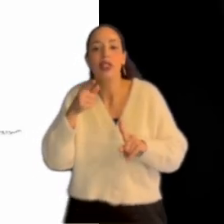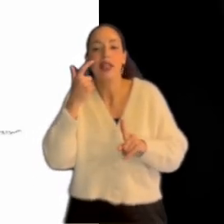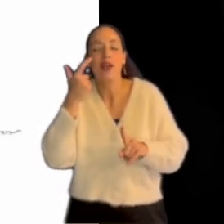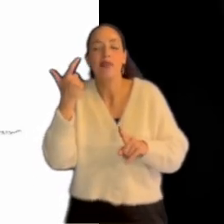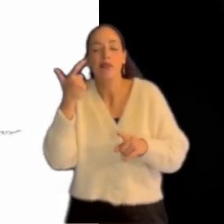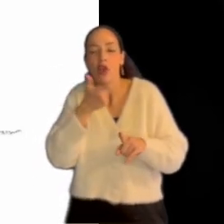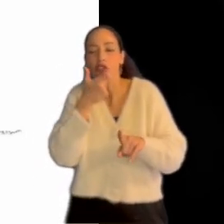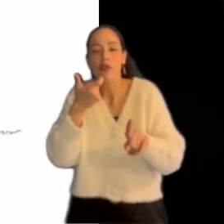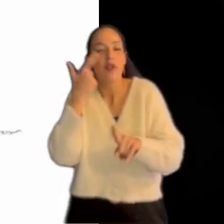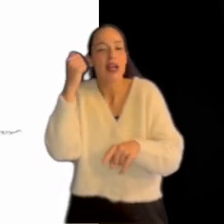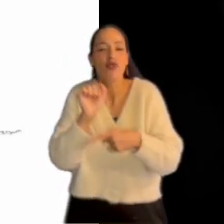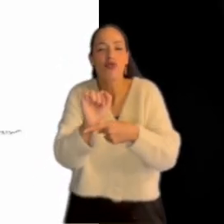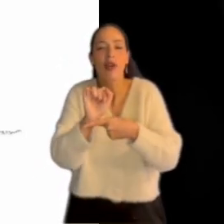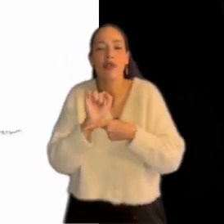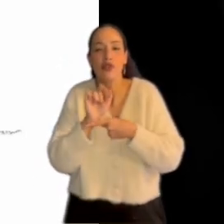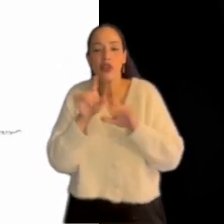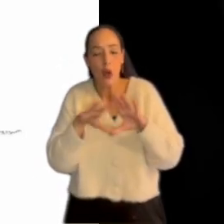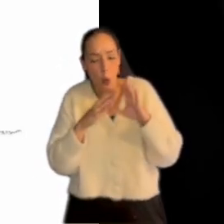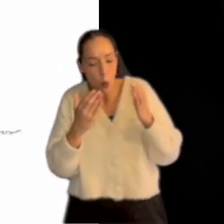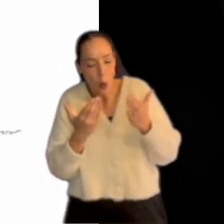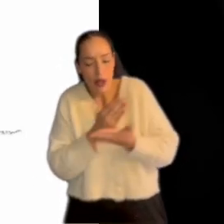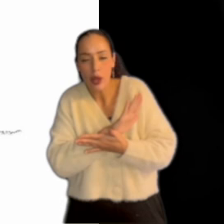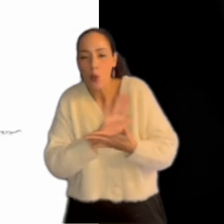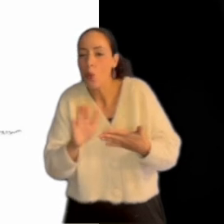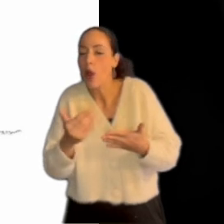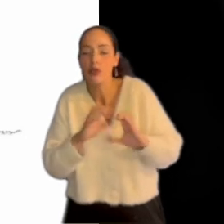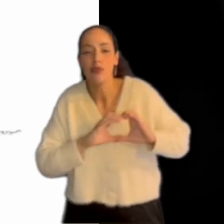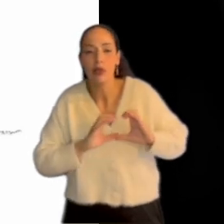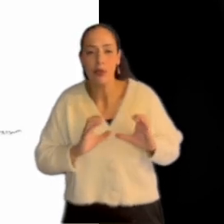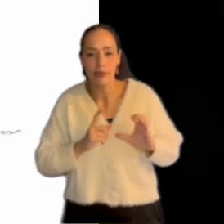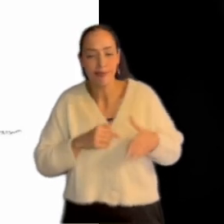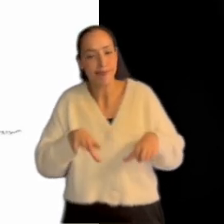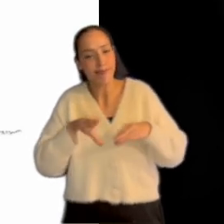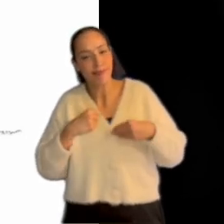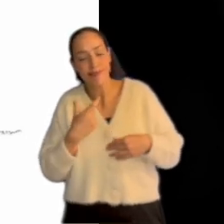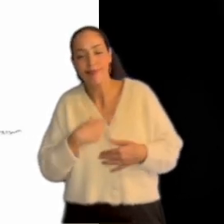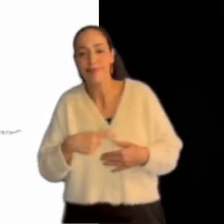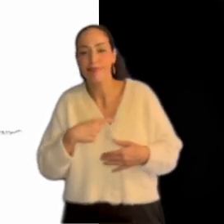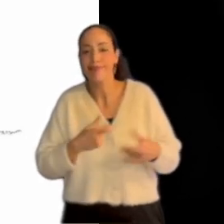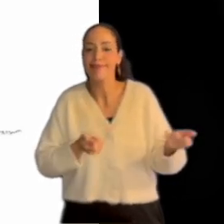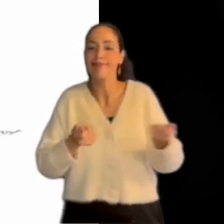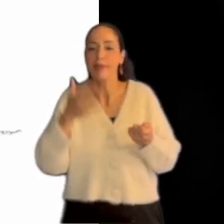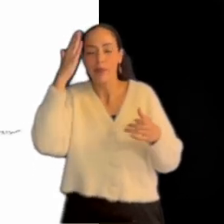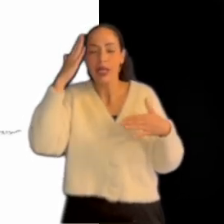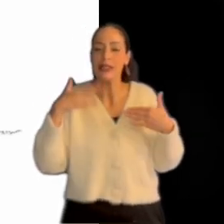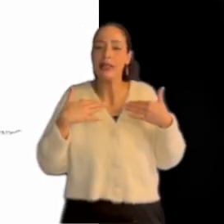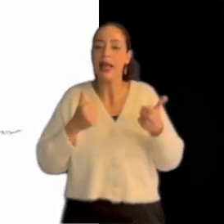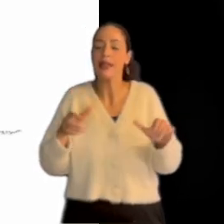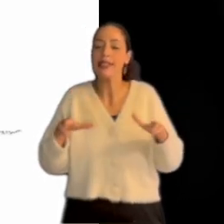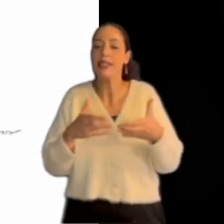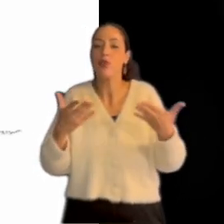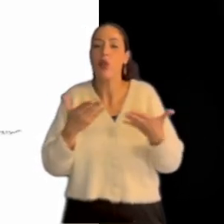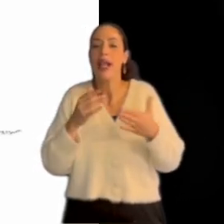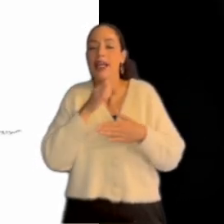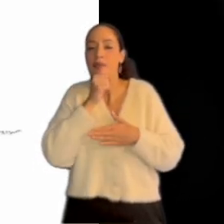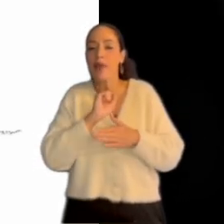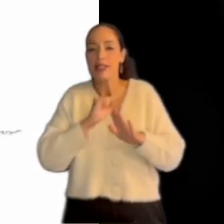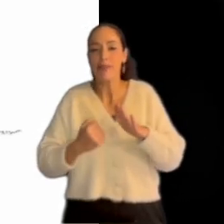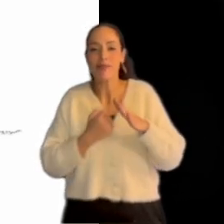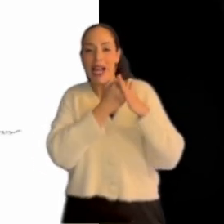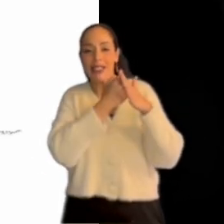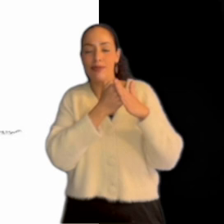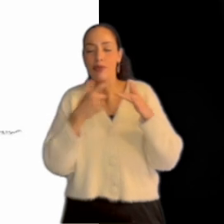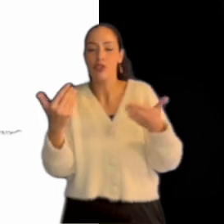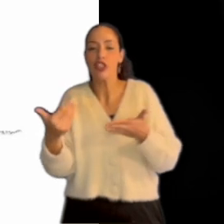so I accepted a position managing a mental health team in a men's maximum security prison instead. Here I encountered an environment that was